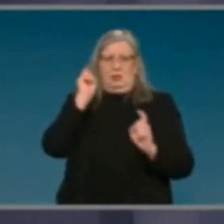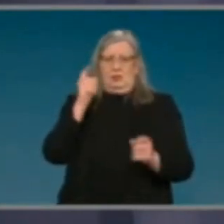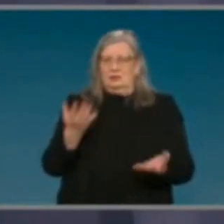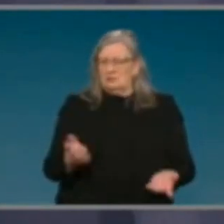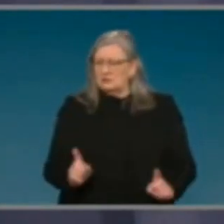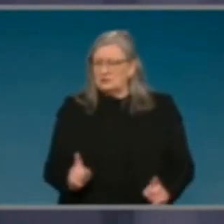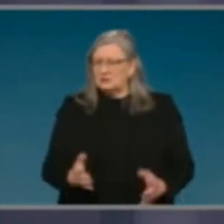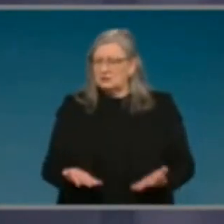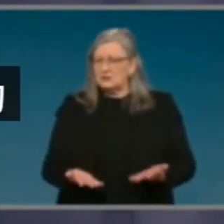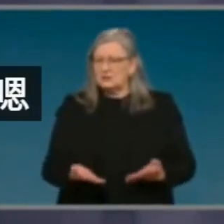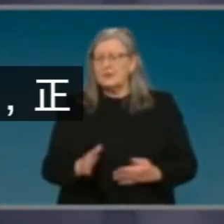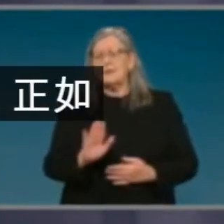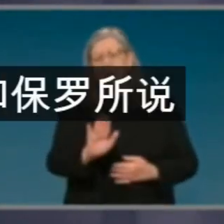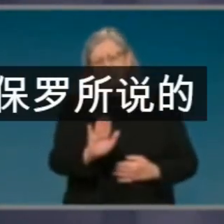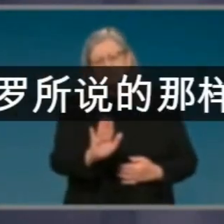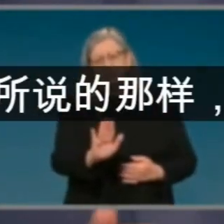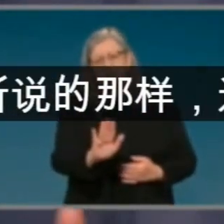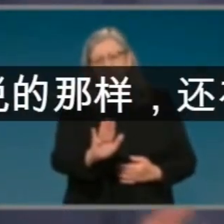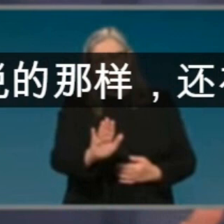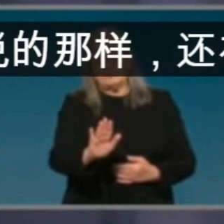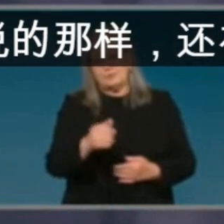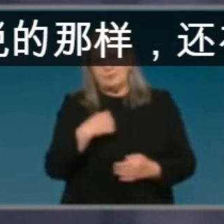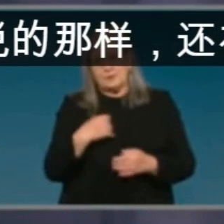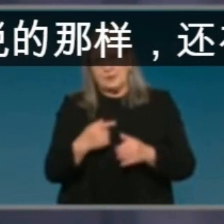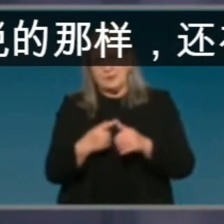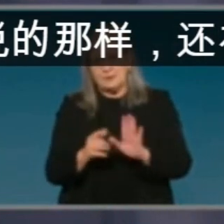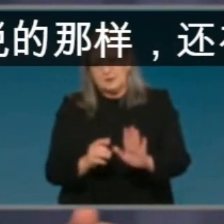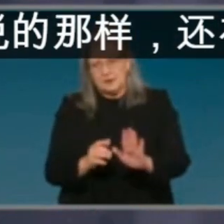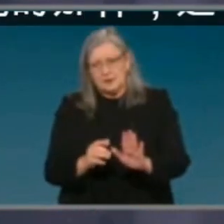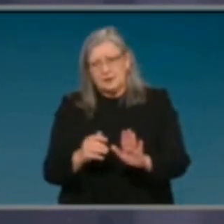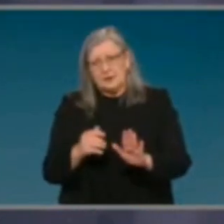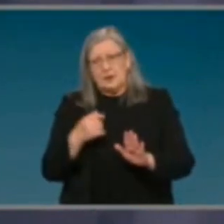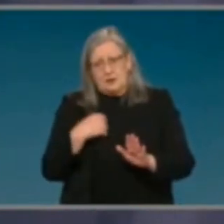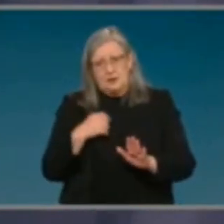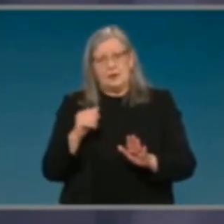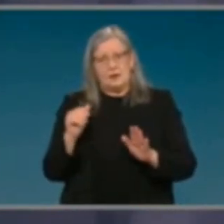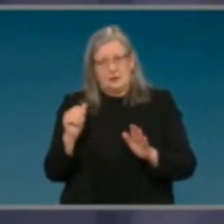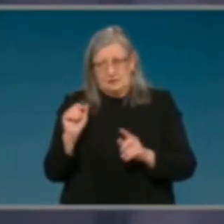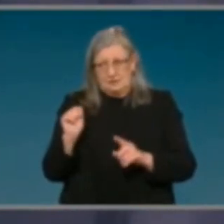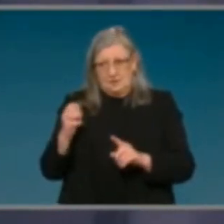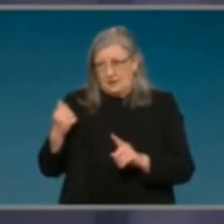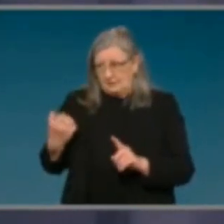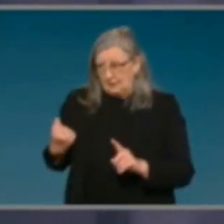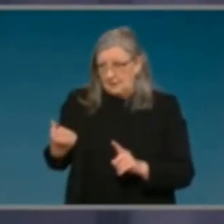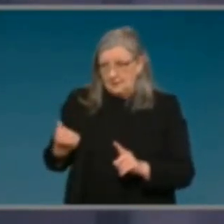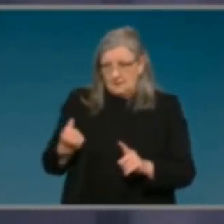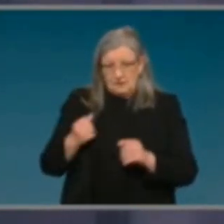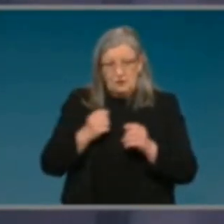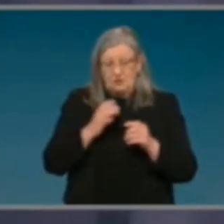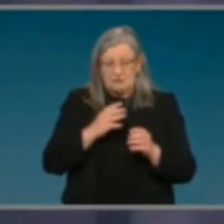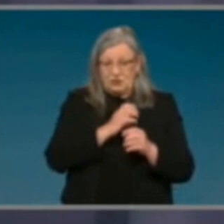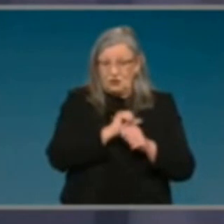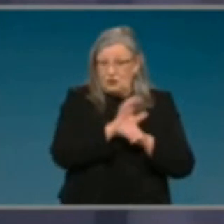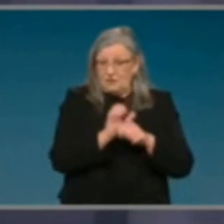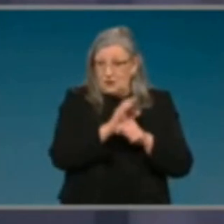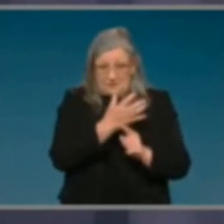with respect, as Paul set out, there have been other variants of concerns where there have been different responses. What's our task? What's